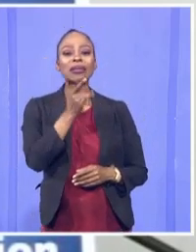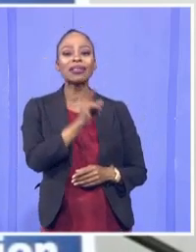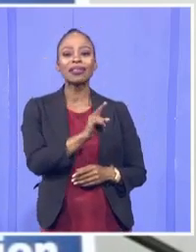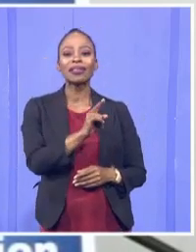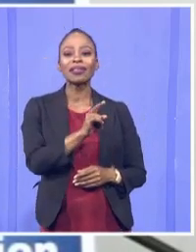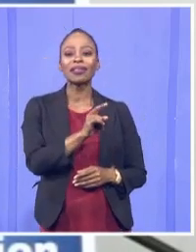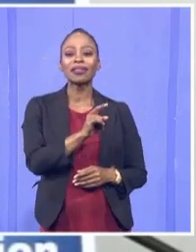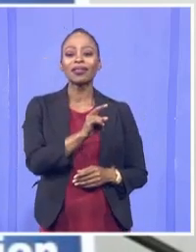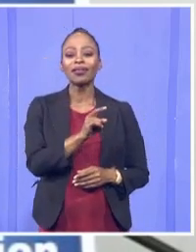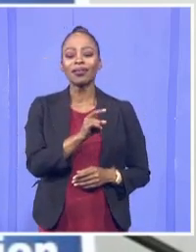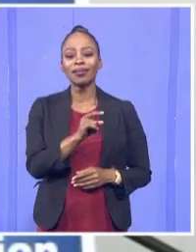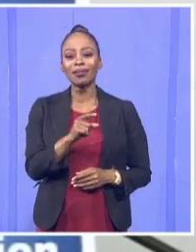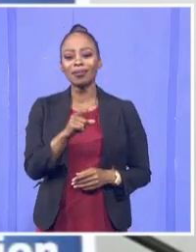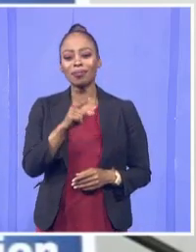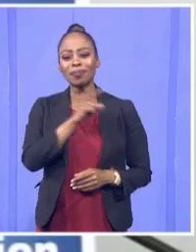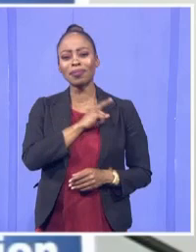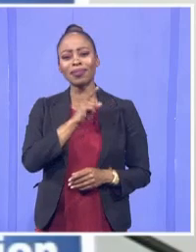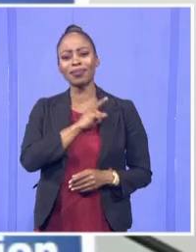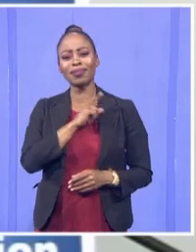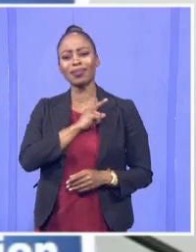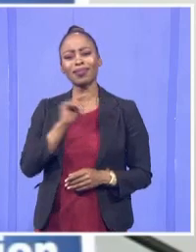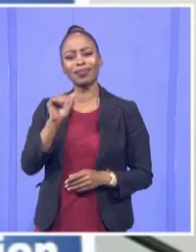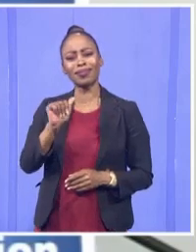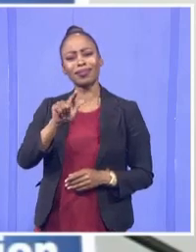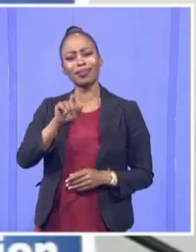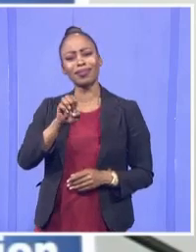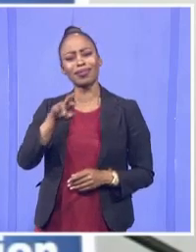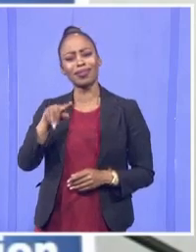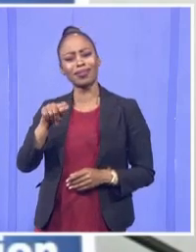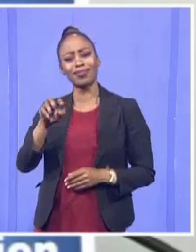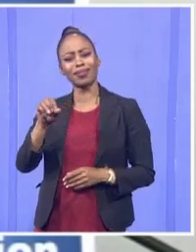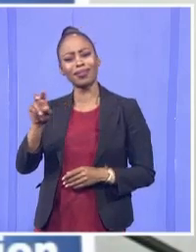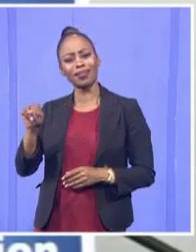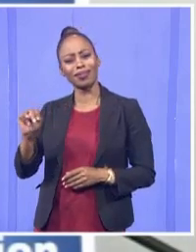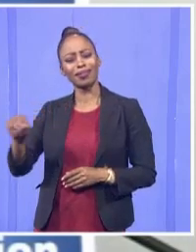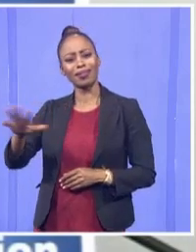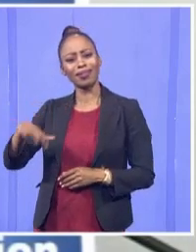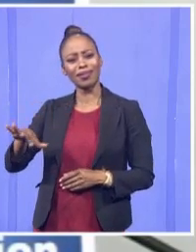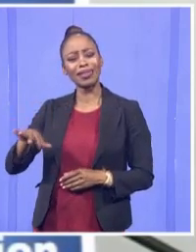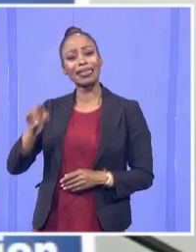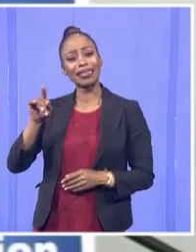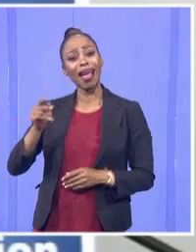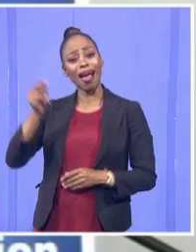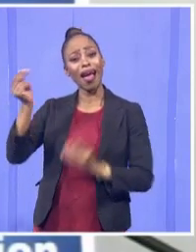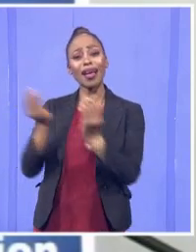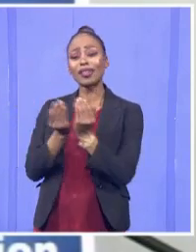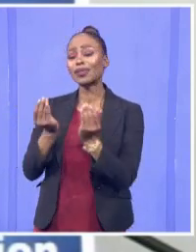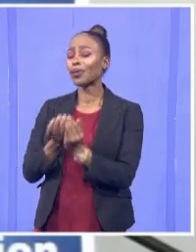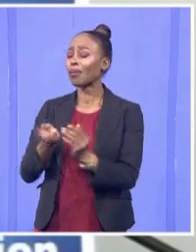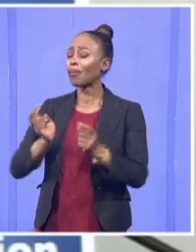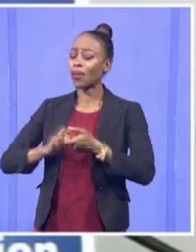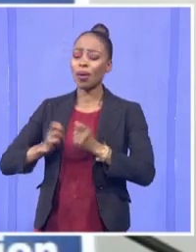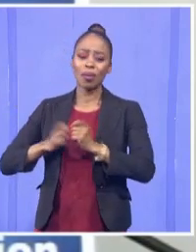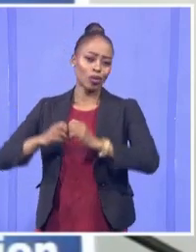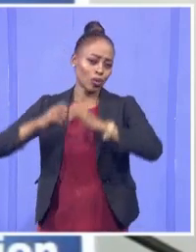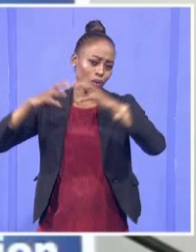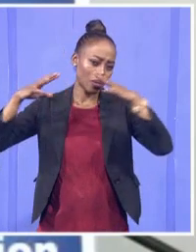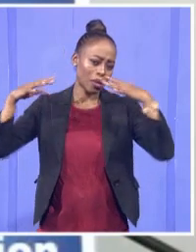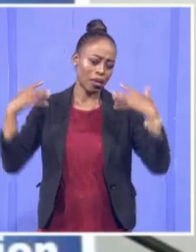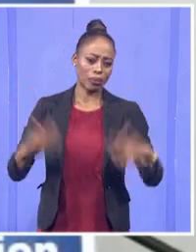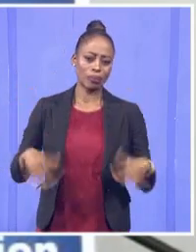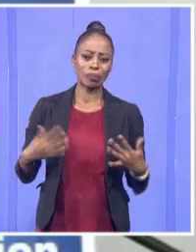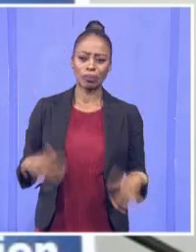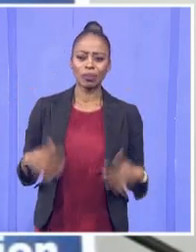I've indicated, the Alberton area, we have a problem there. It's Alberton High School. And Alberton High School